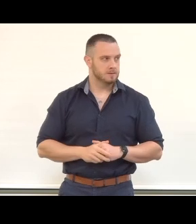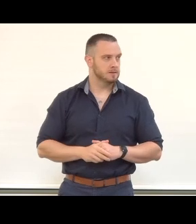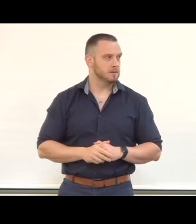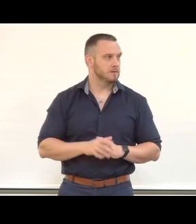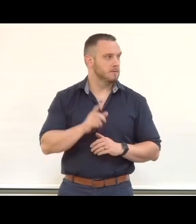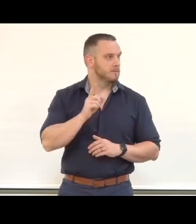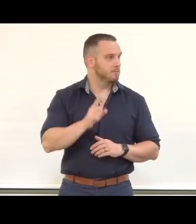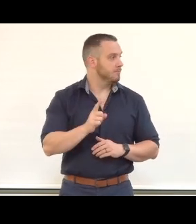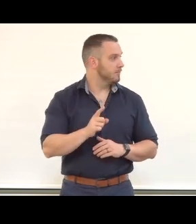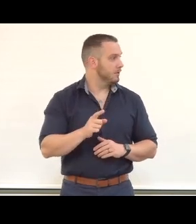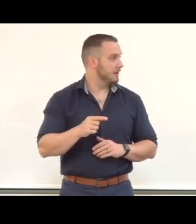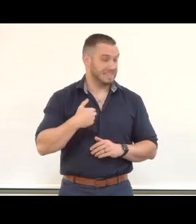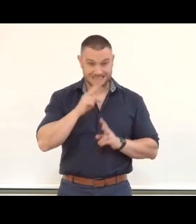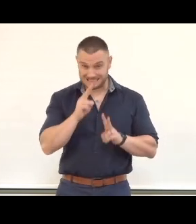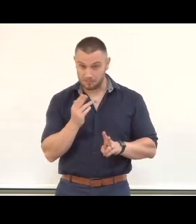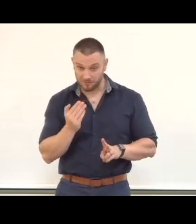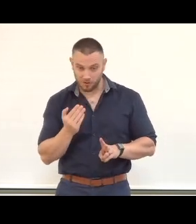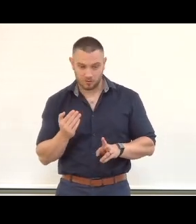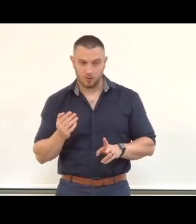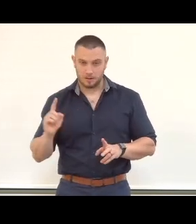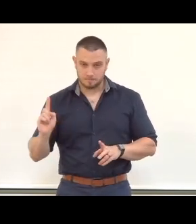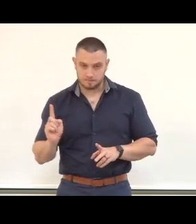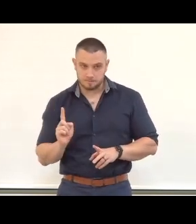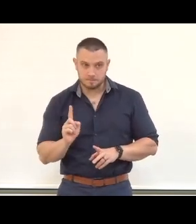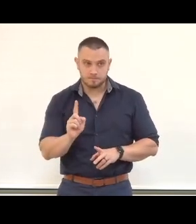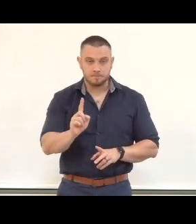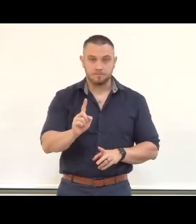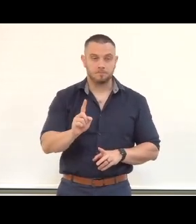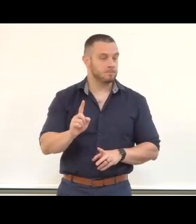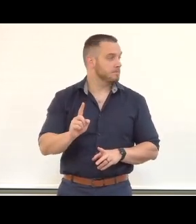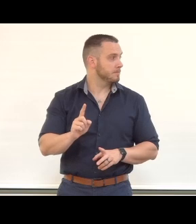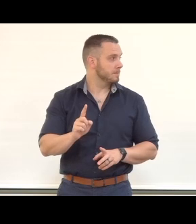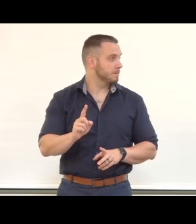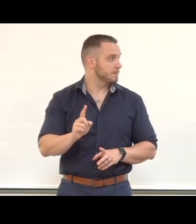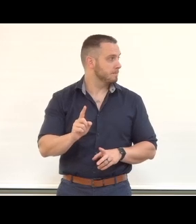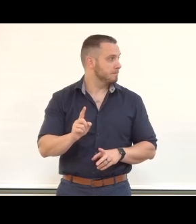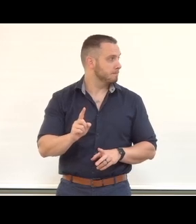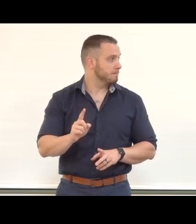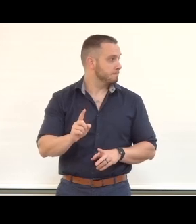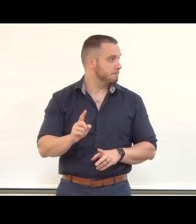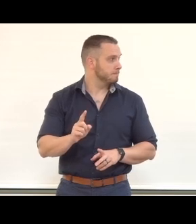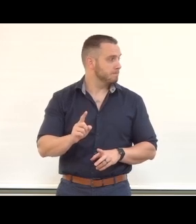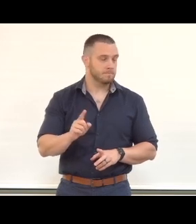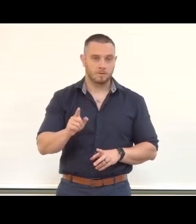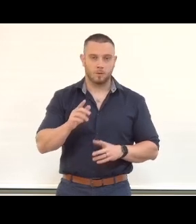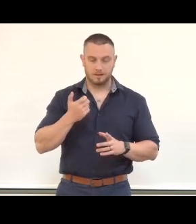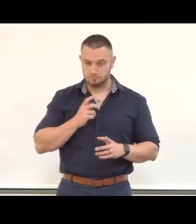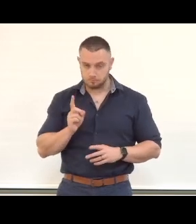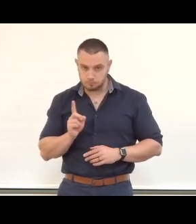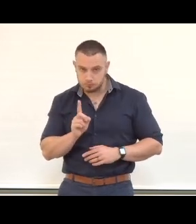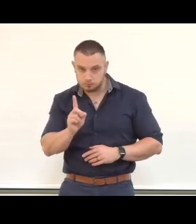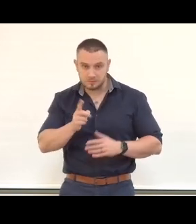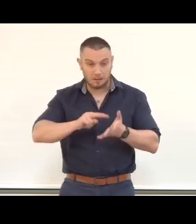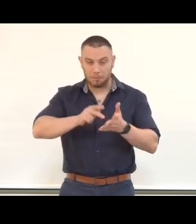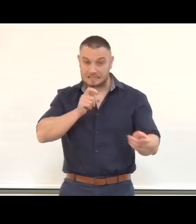But I had scouted that hilltop before. I like went up the send mission. Like there's a form called the mission